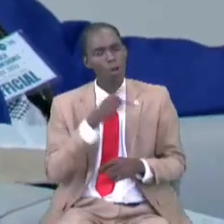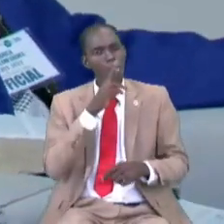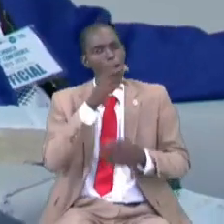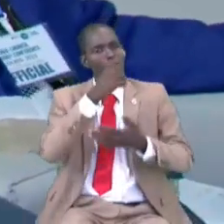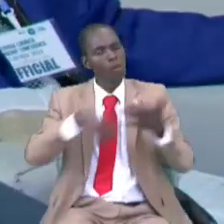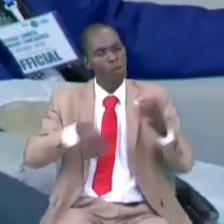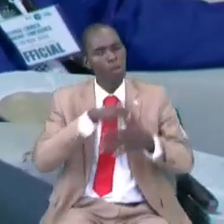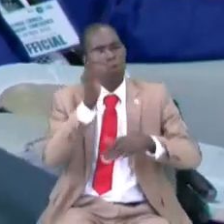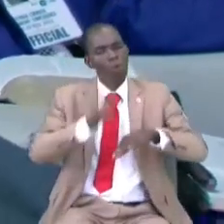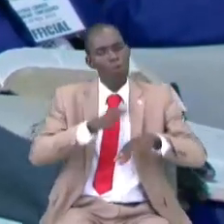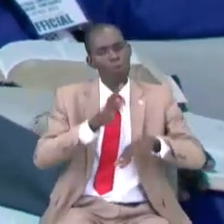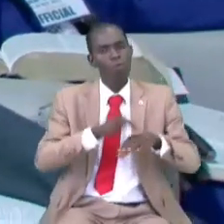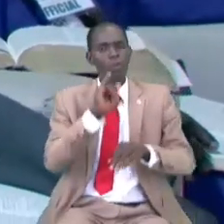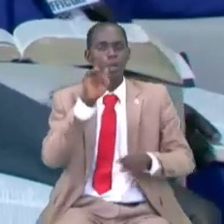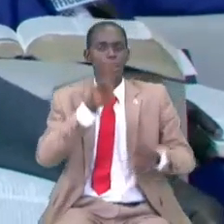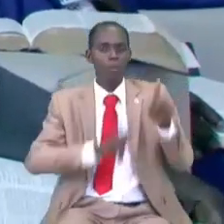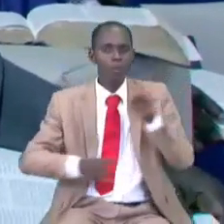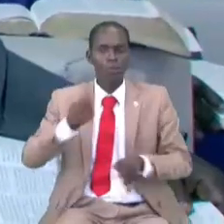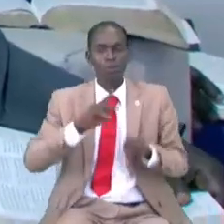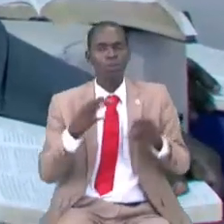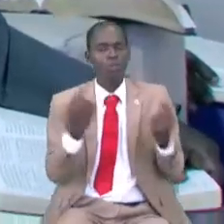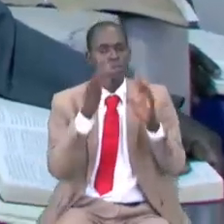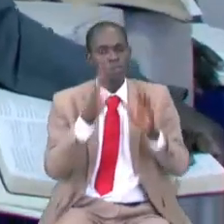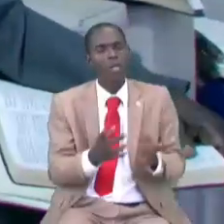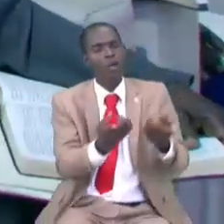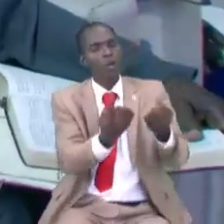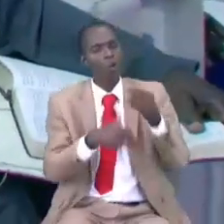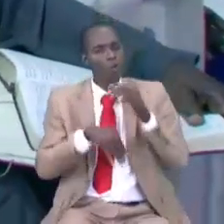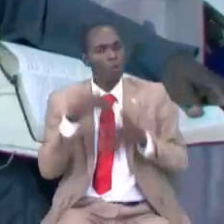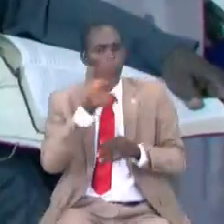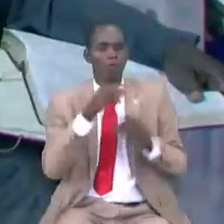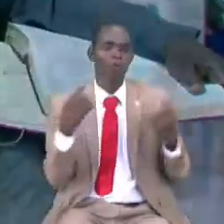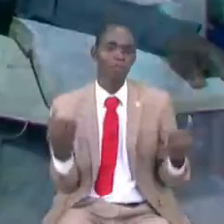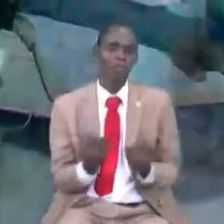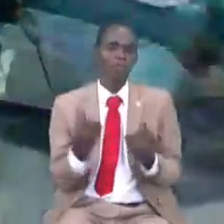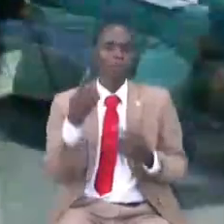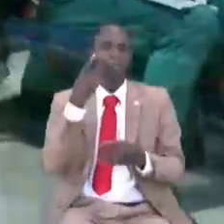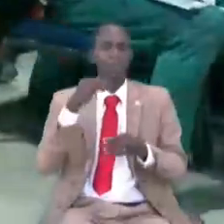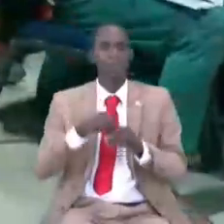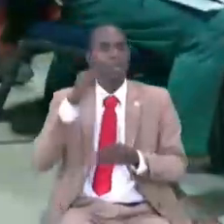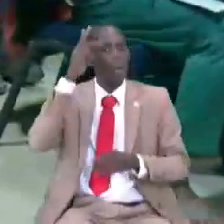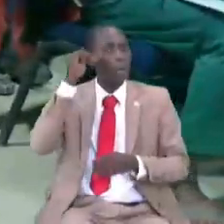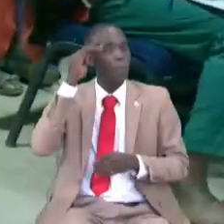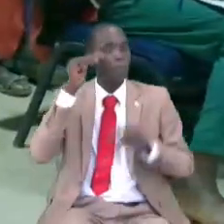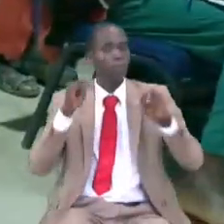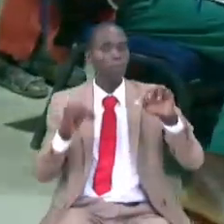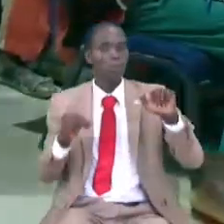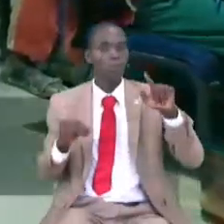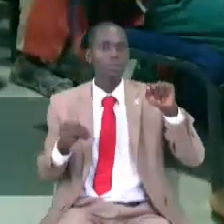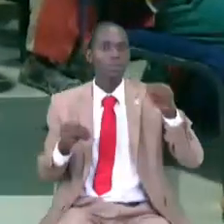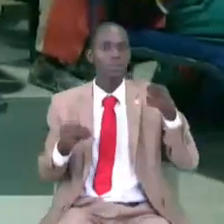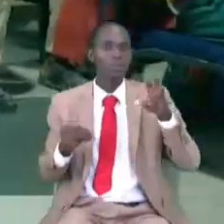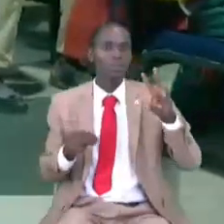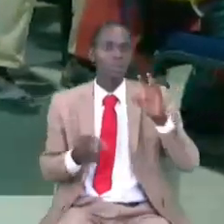sin. Matthew chapter 3, and we're reading from verse 7. Matthew chapter 3, and we're looking at